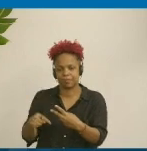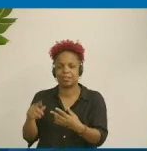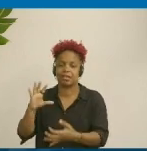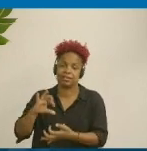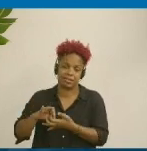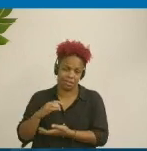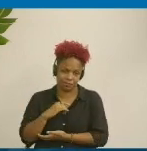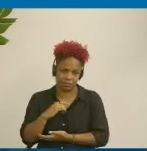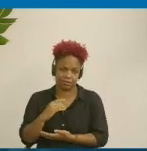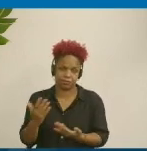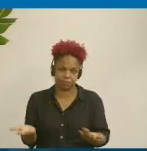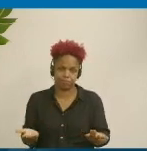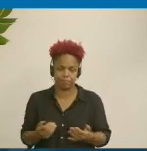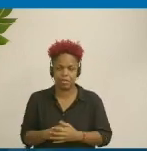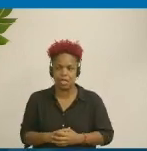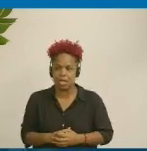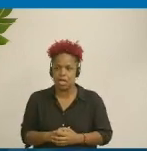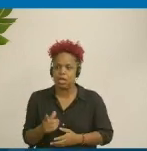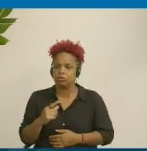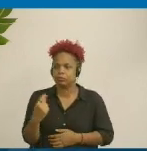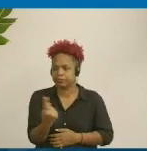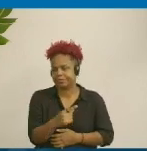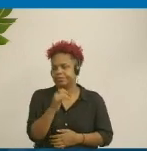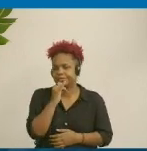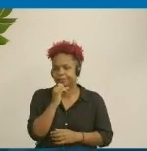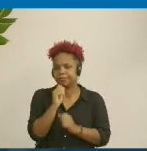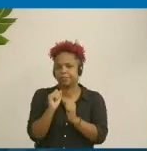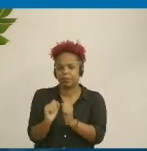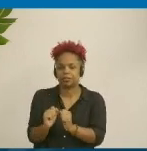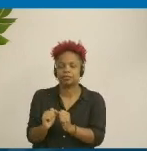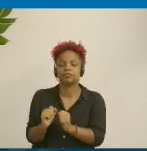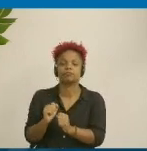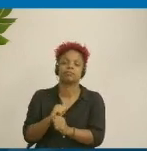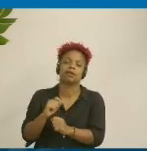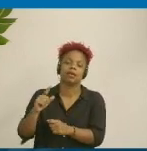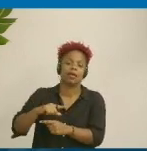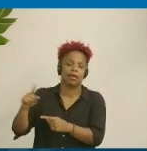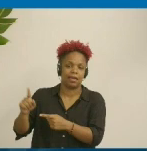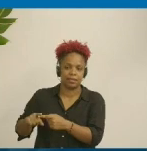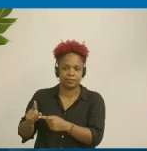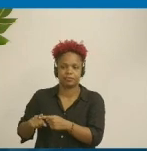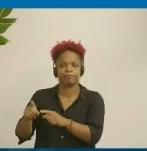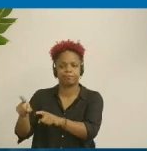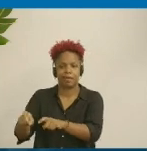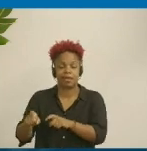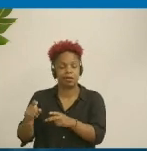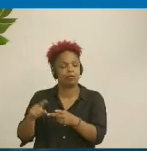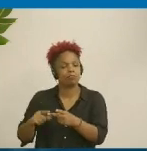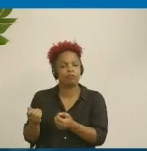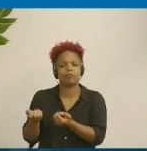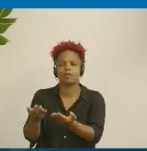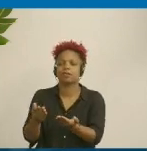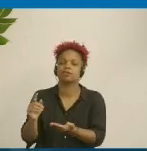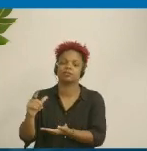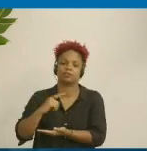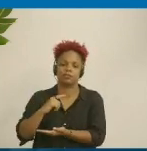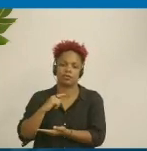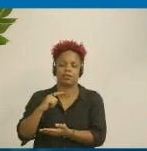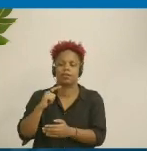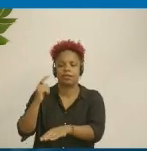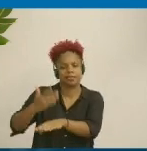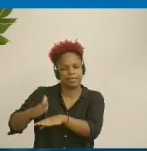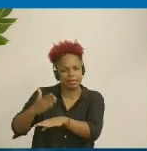access to training and market information as well as connect farmers to buyers and trainers. And